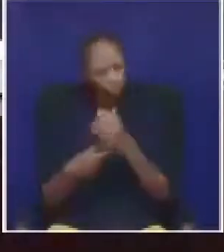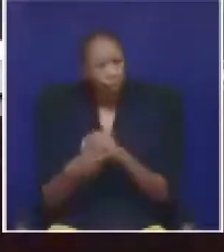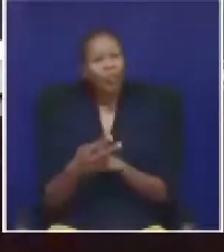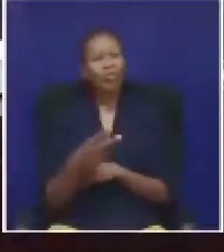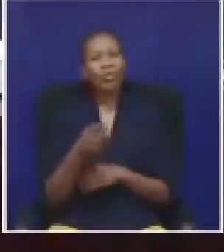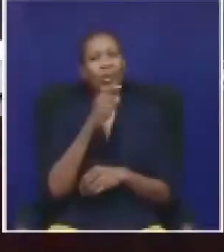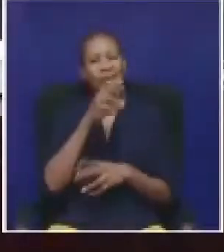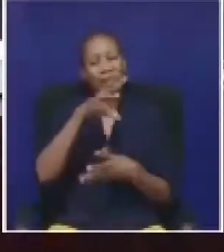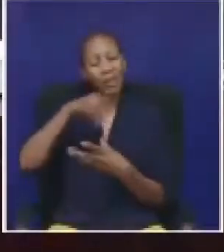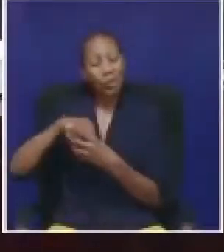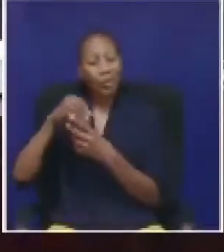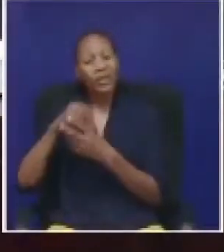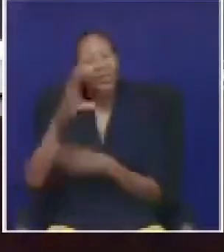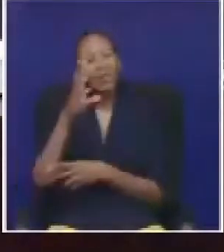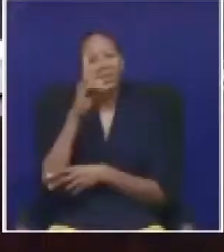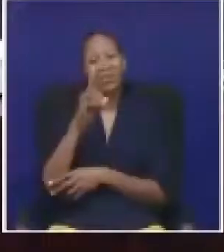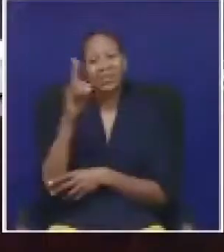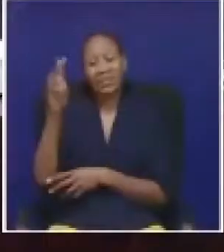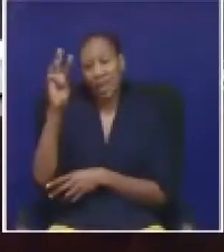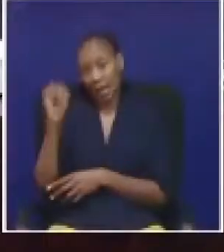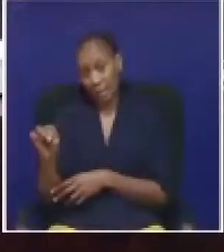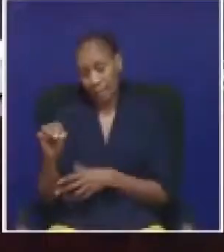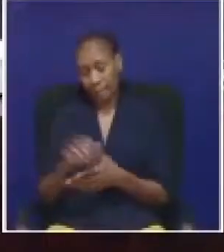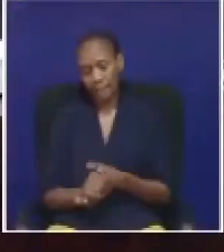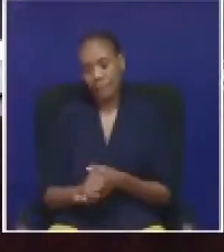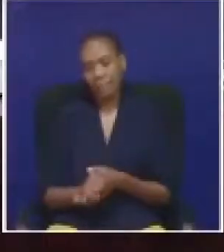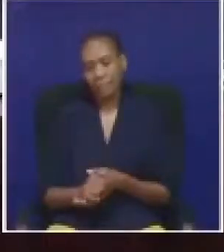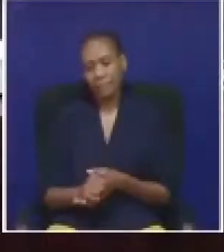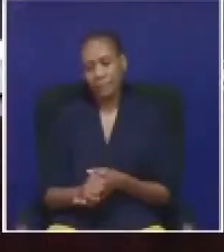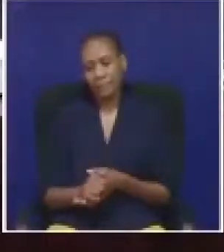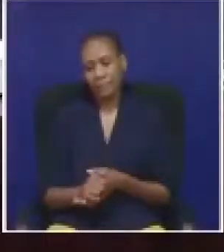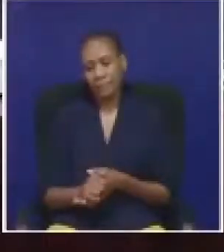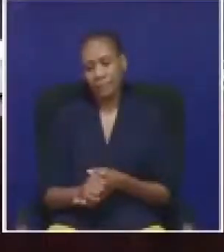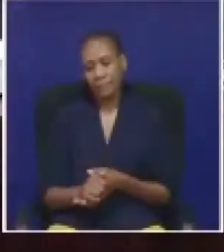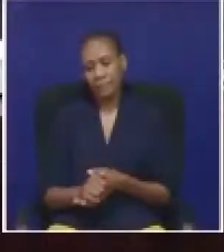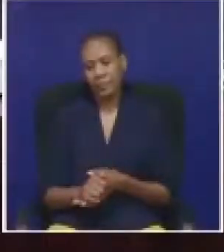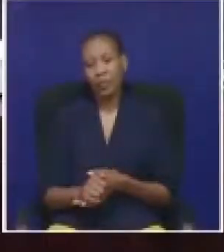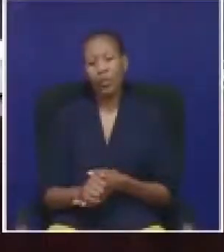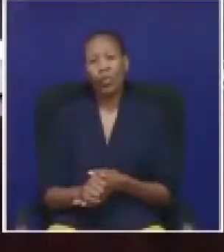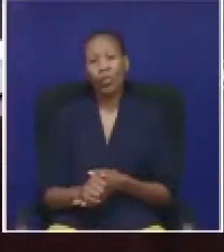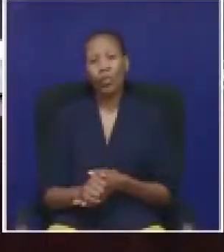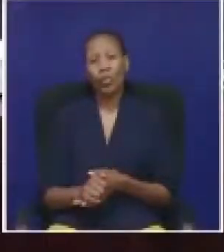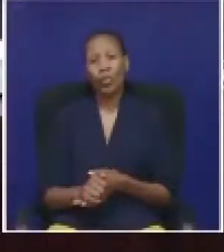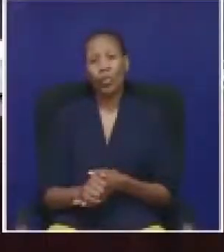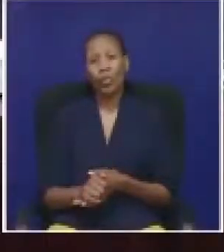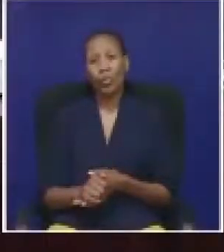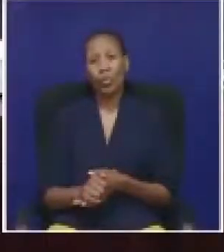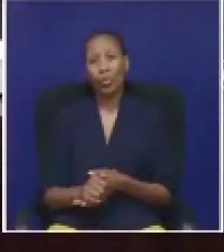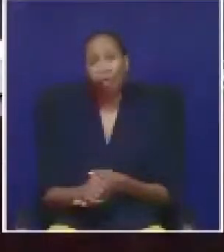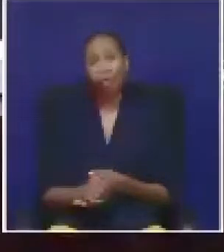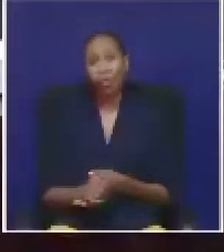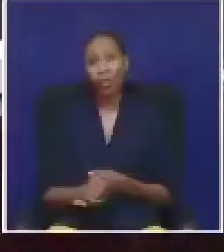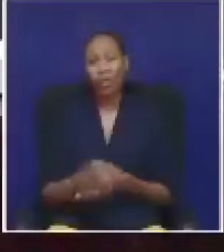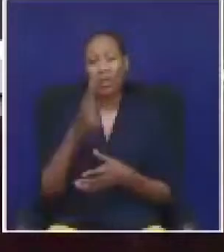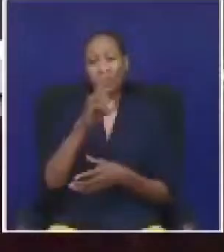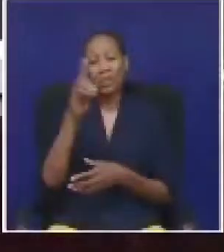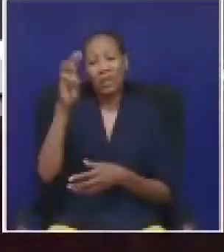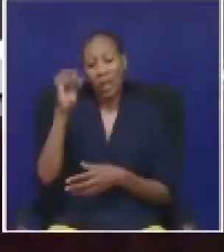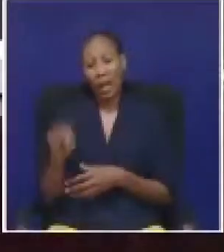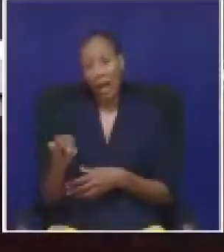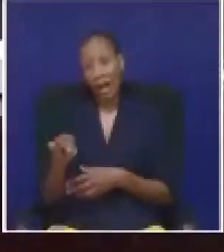the district development model, the DDM, approach to service delivery. The